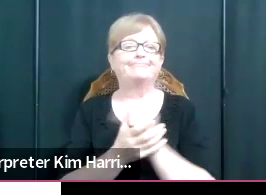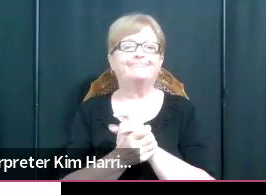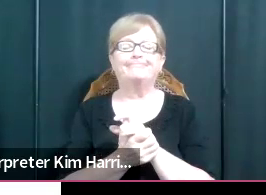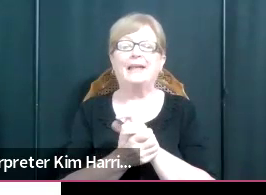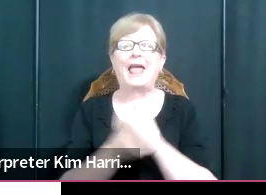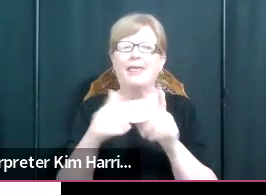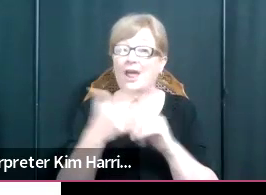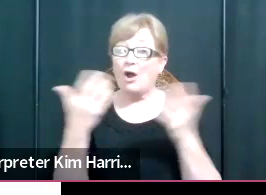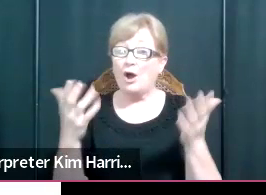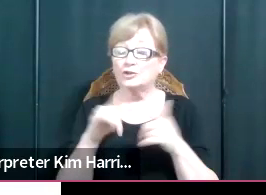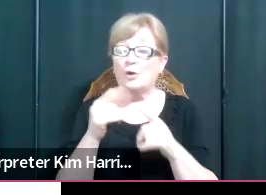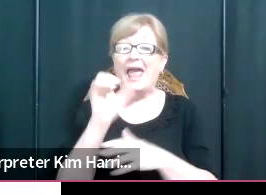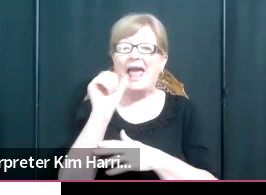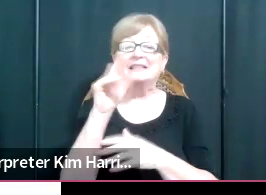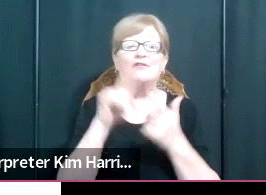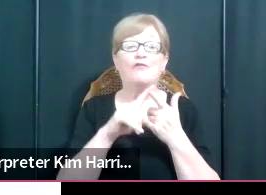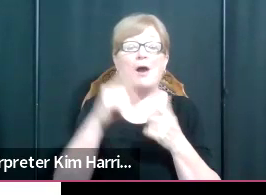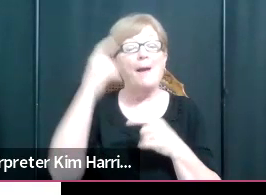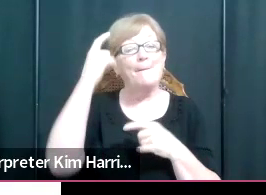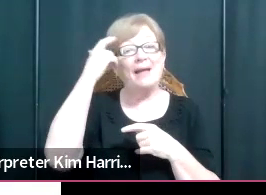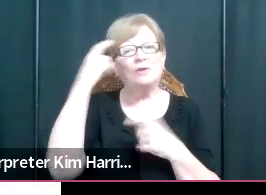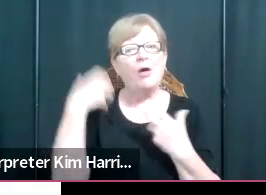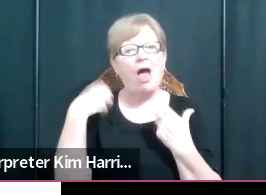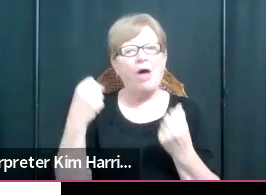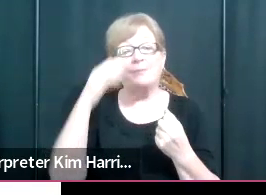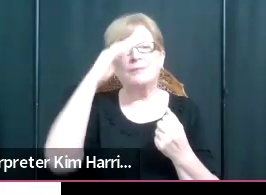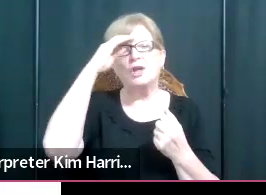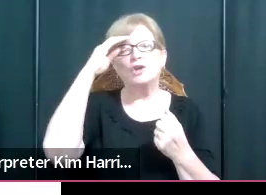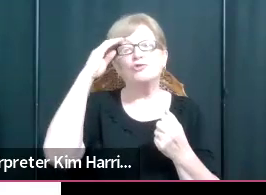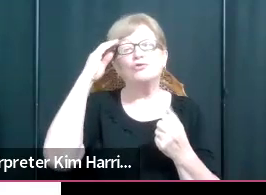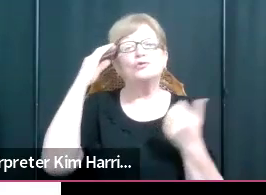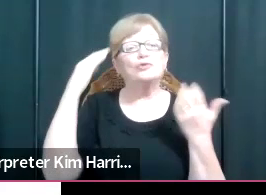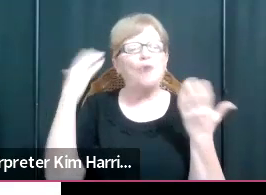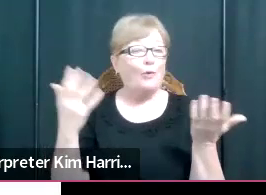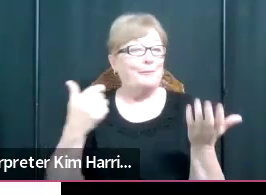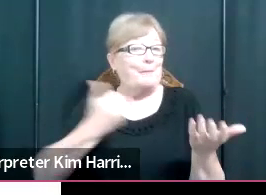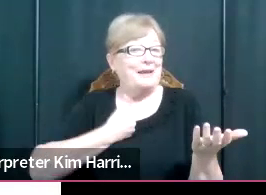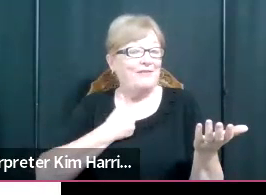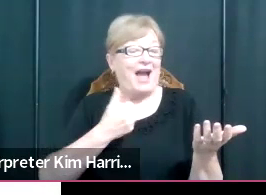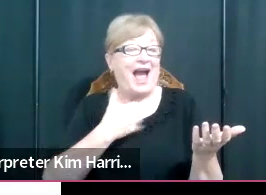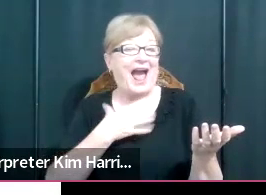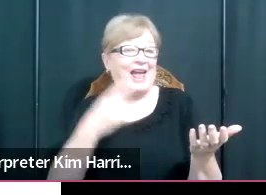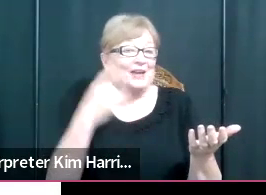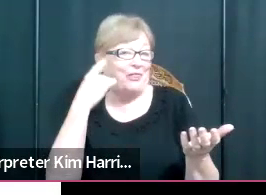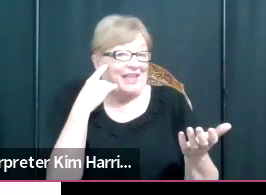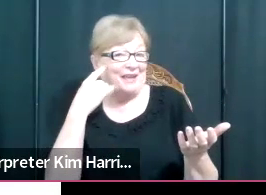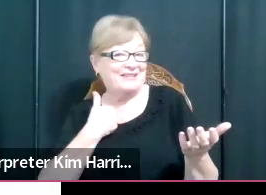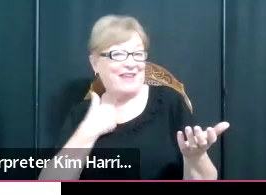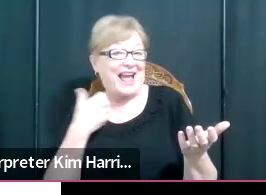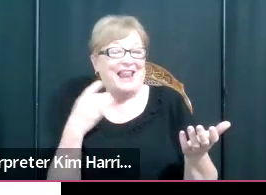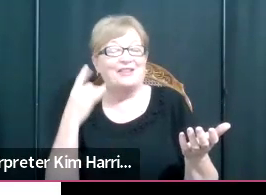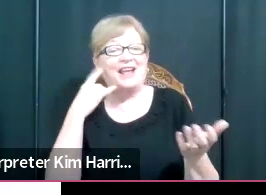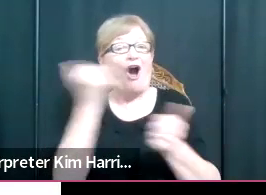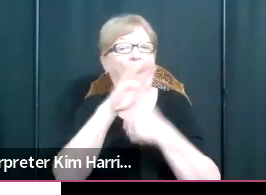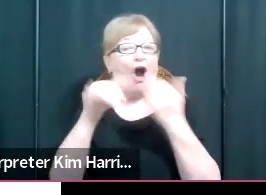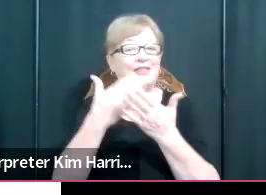And then AT for mental health. So I like to think that any of the things that we have mentioned so